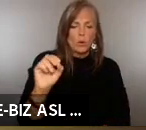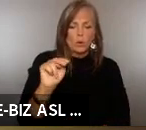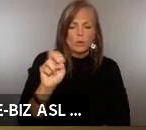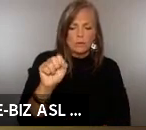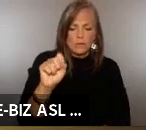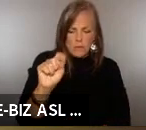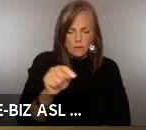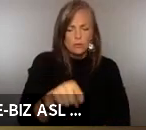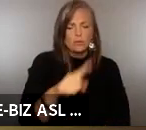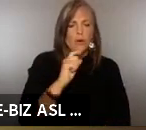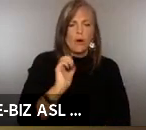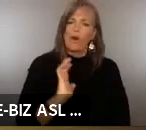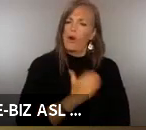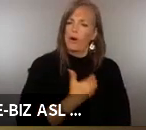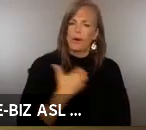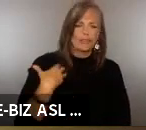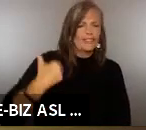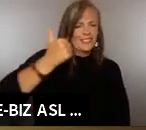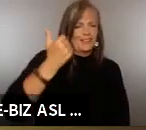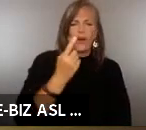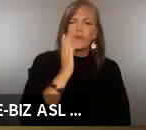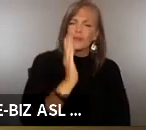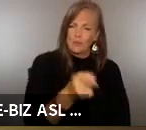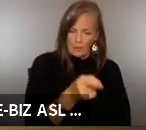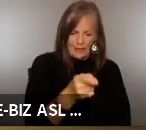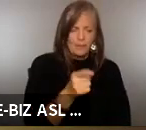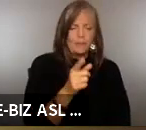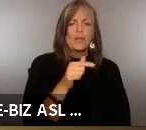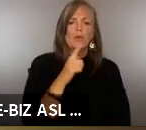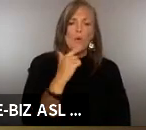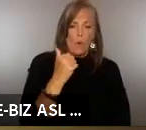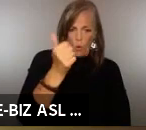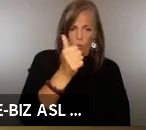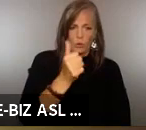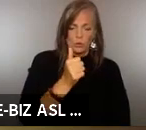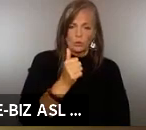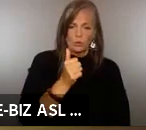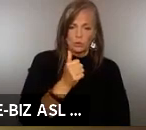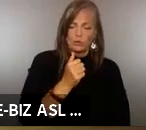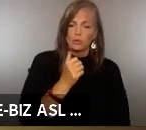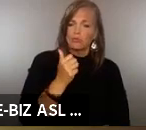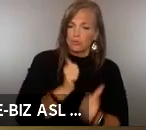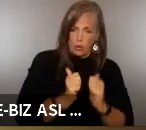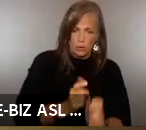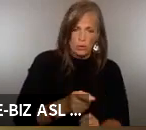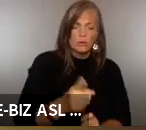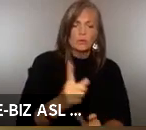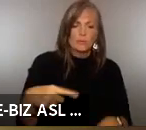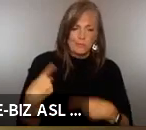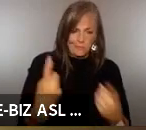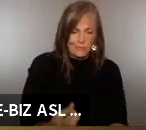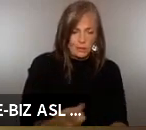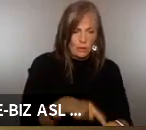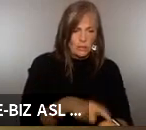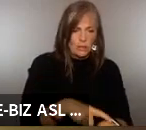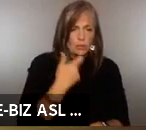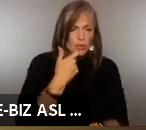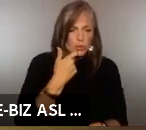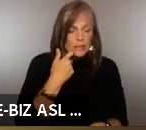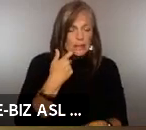You're an older artist who's been around for a little while, and you were just recently figured out you're on the